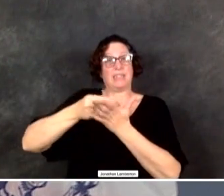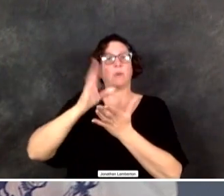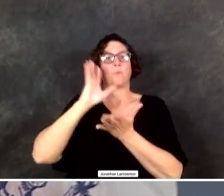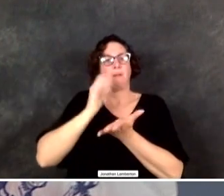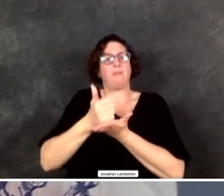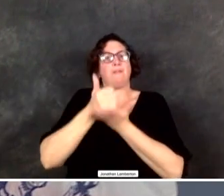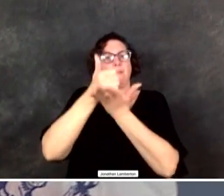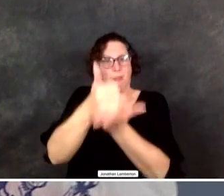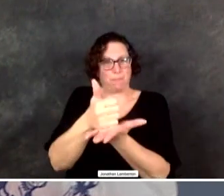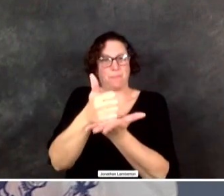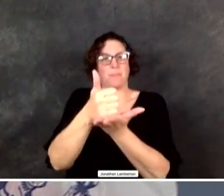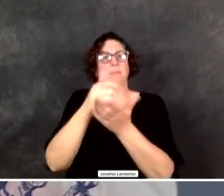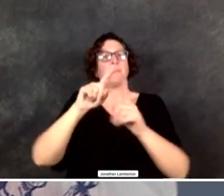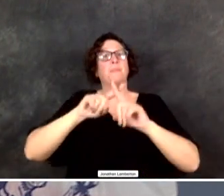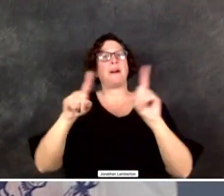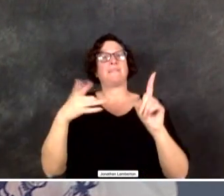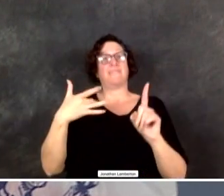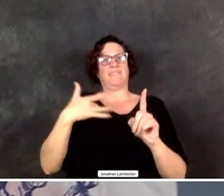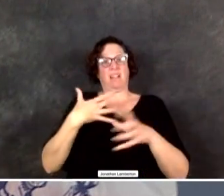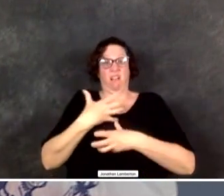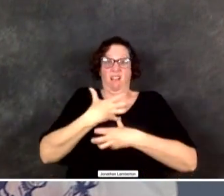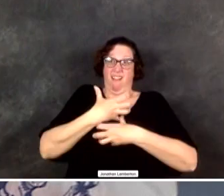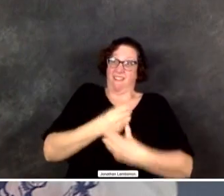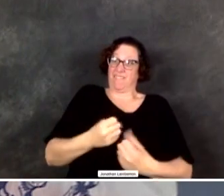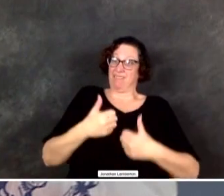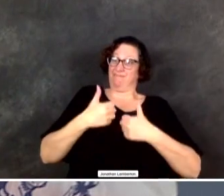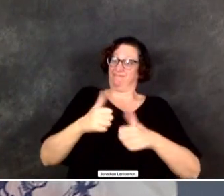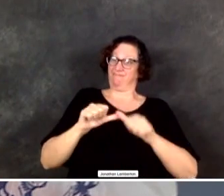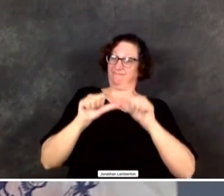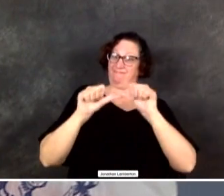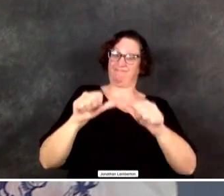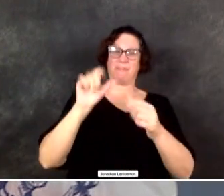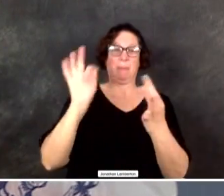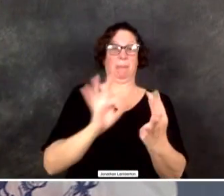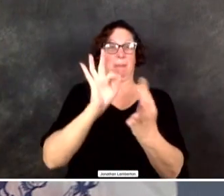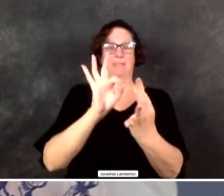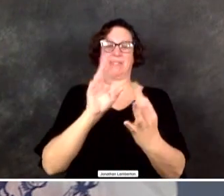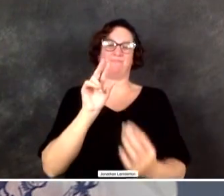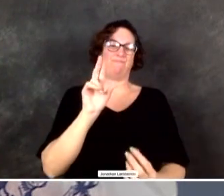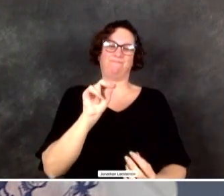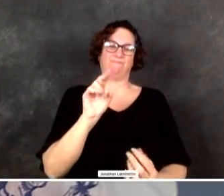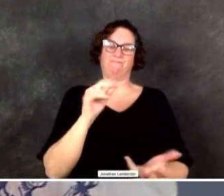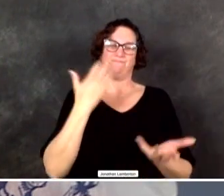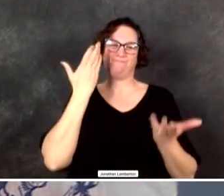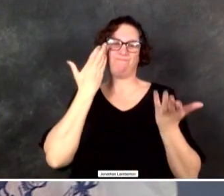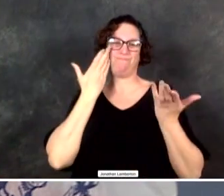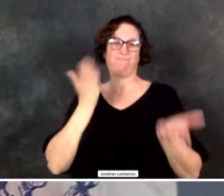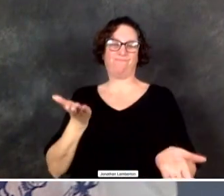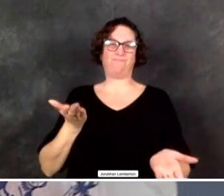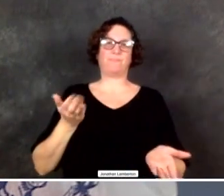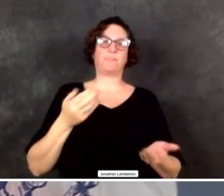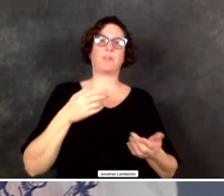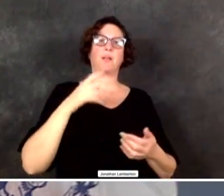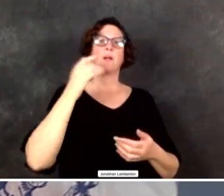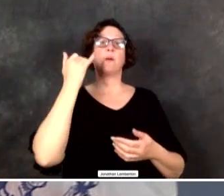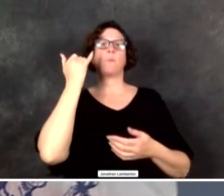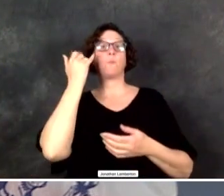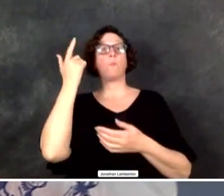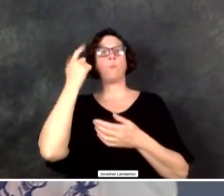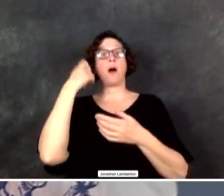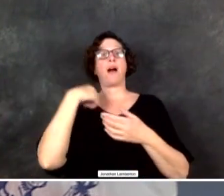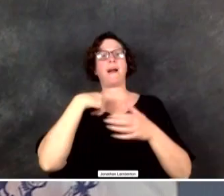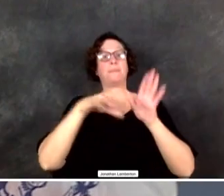that everything that's going to be needed is in place. That's why I named a food czar, Catherine Garcia, and that's why I've said to her, whatever it's going to